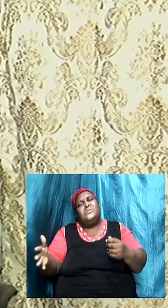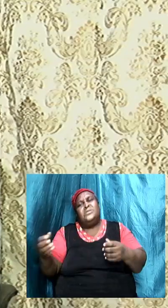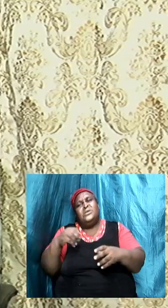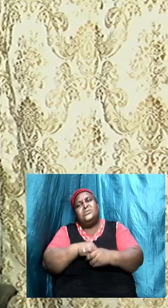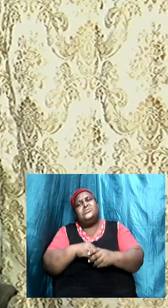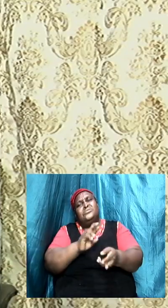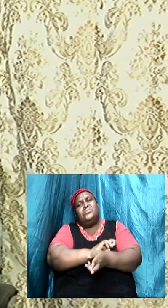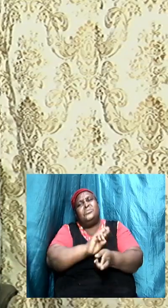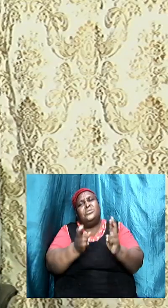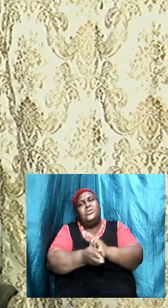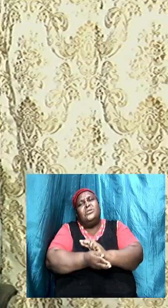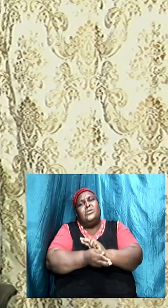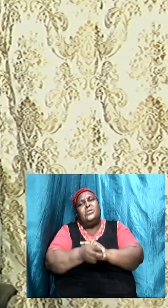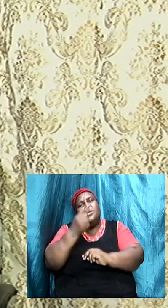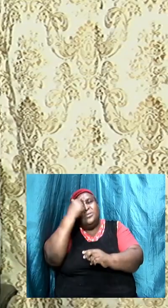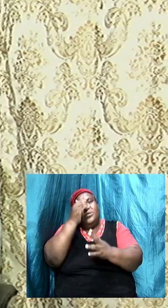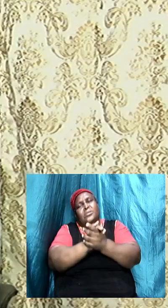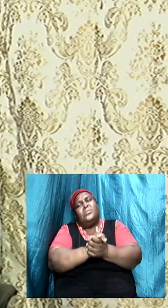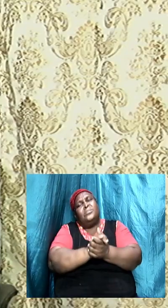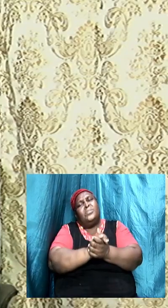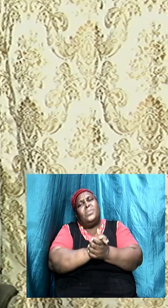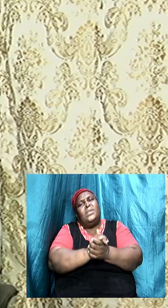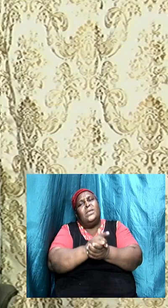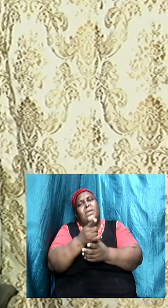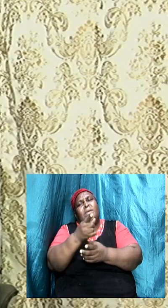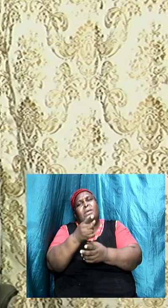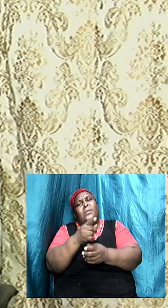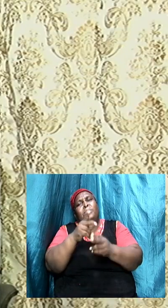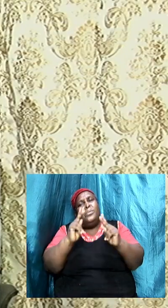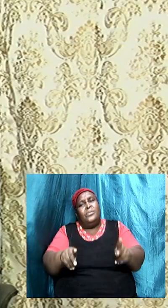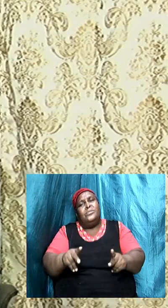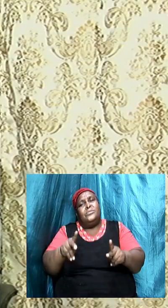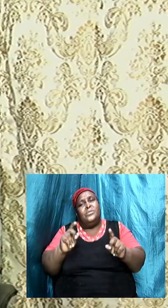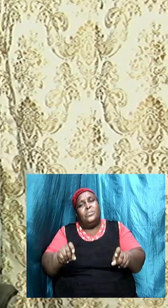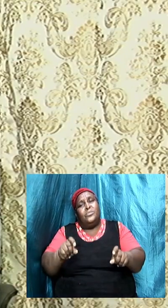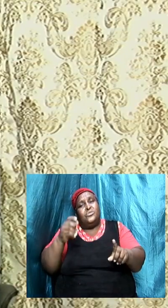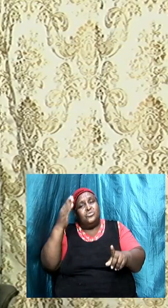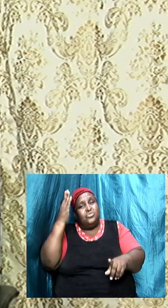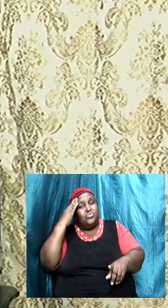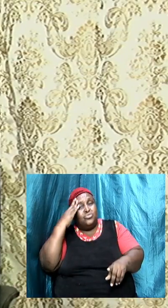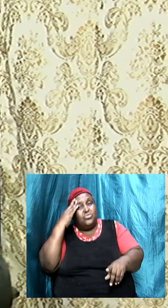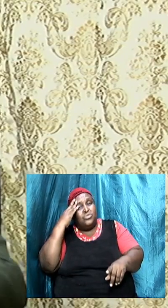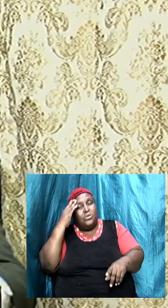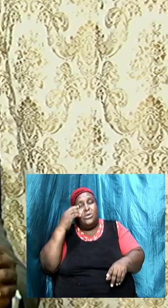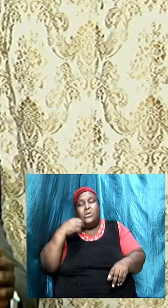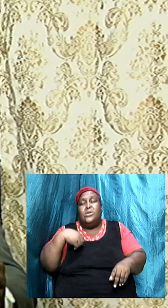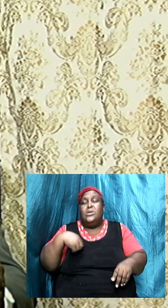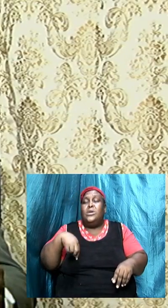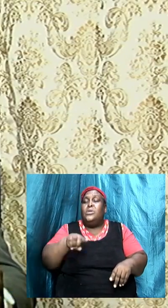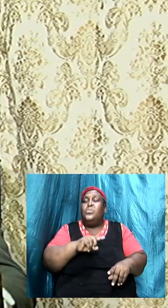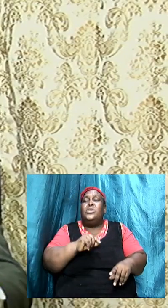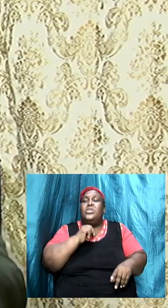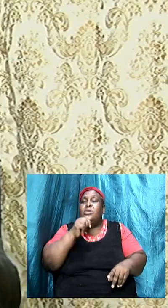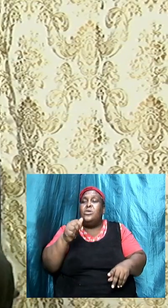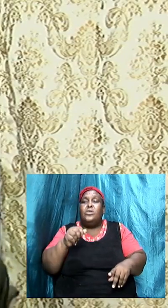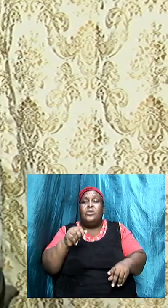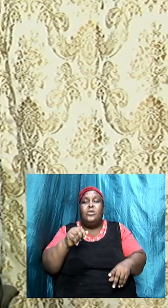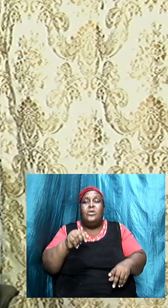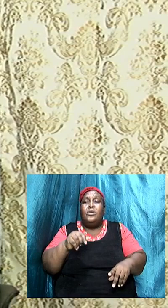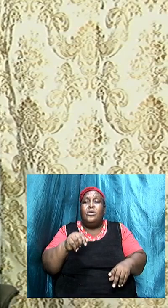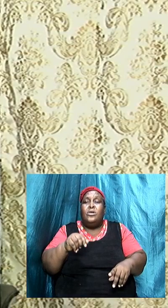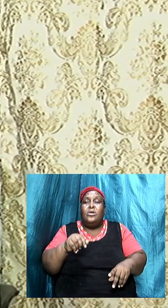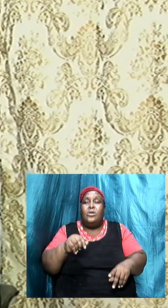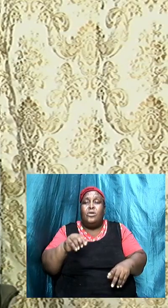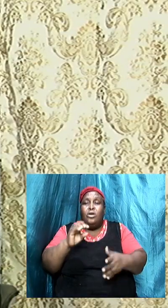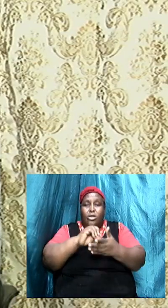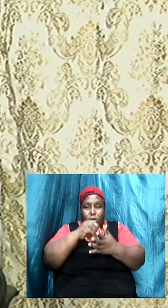that, you know, there are some things in repentance that persons must know, you know. And we're not going to touch everything in repentance. But